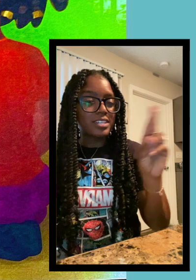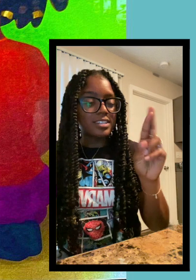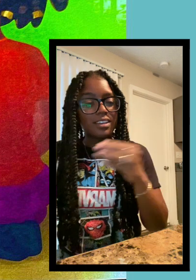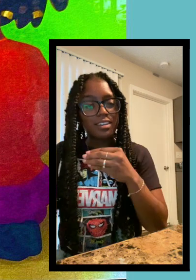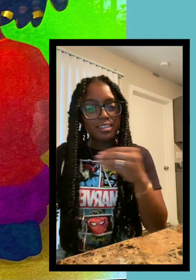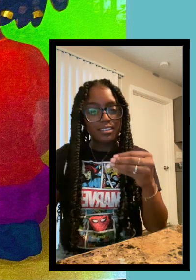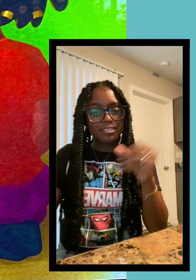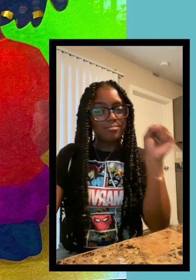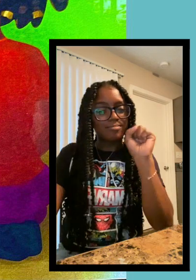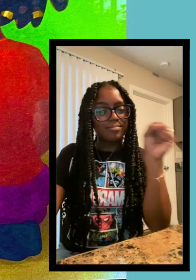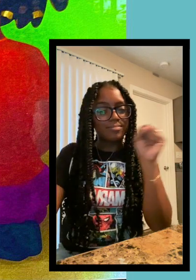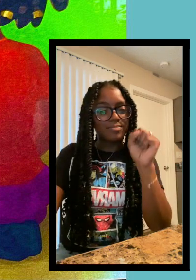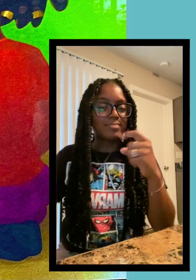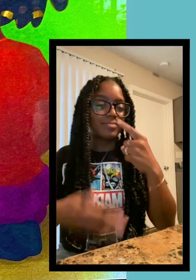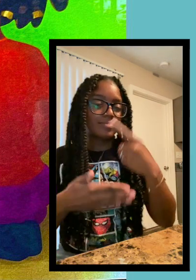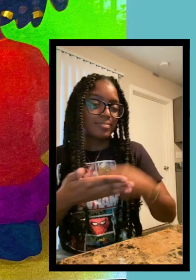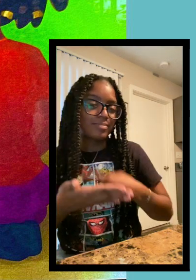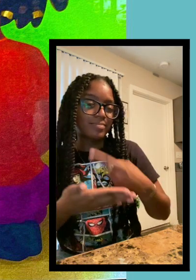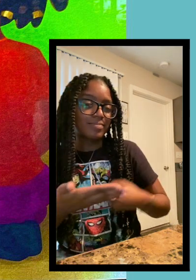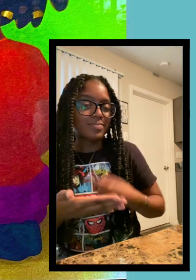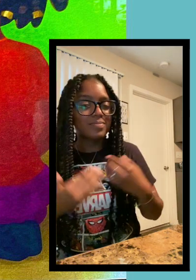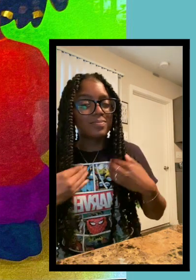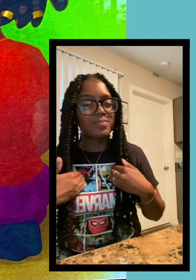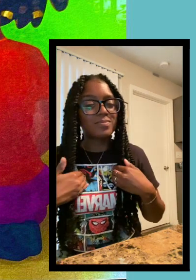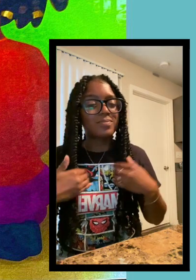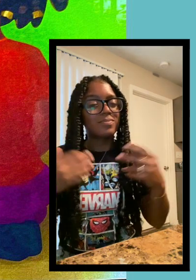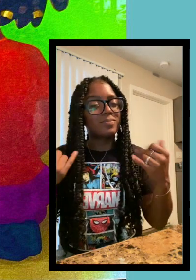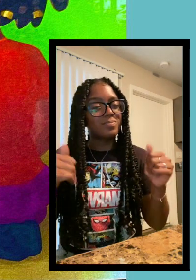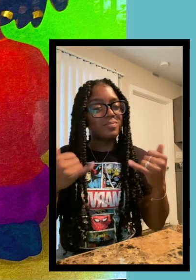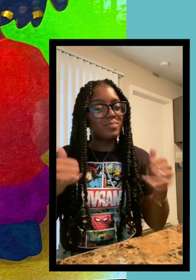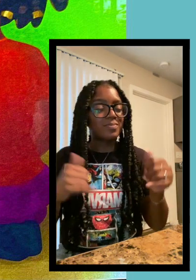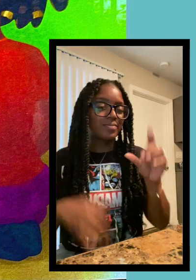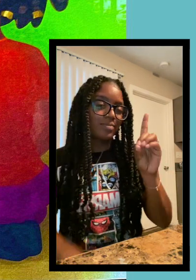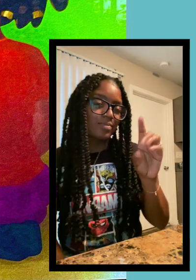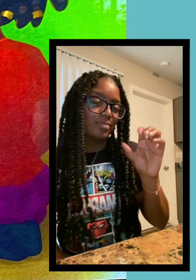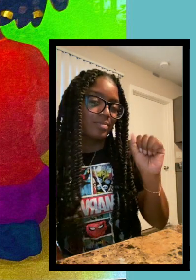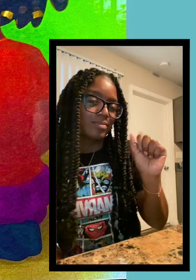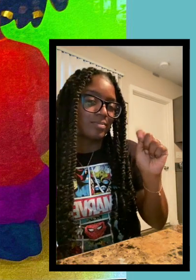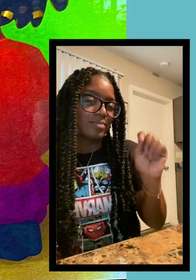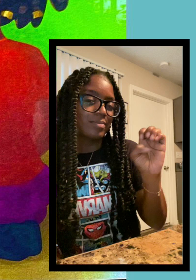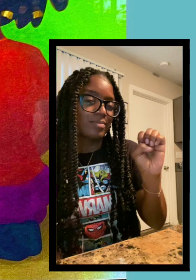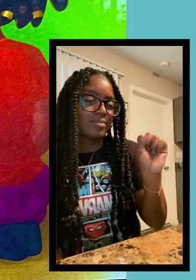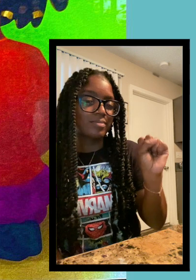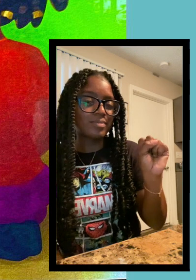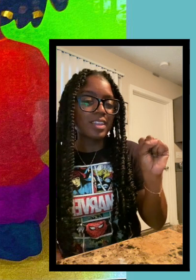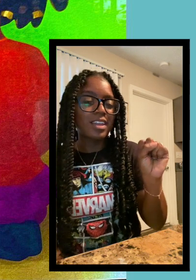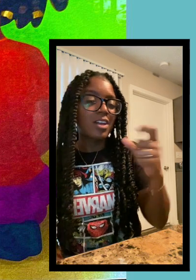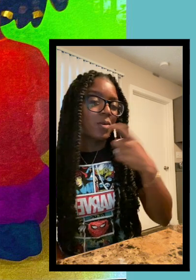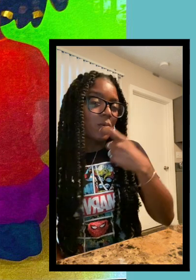Rochelle and Serenity would sometimes have playdates and watch their favorite cartoon together.